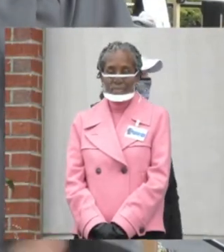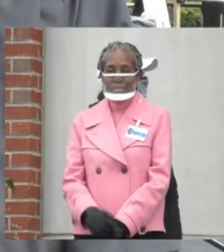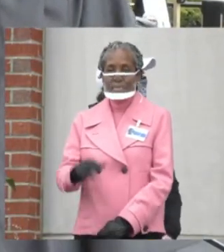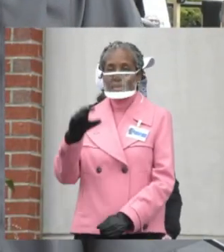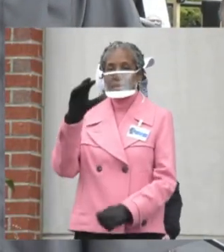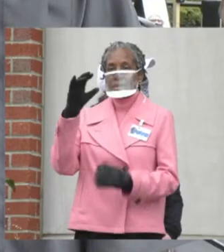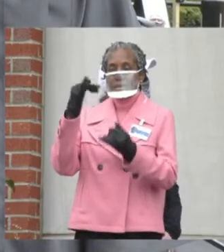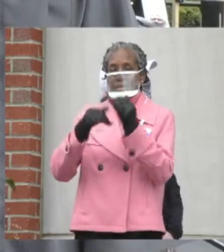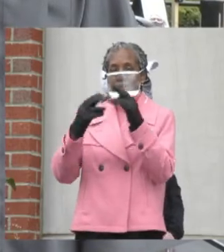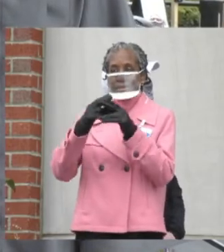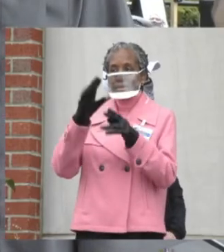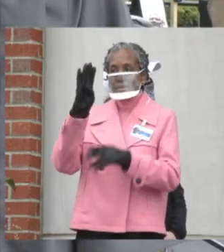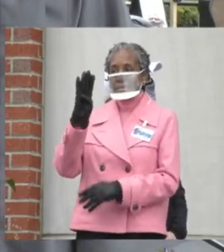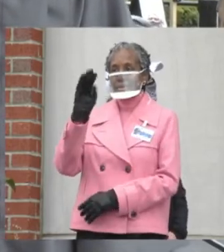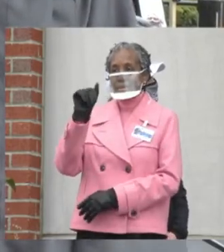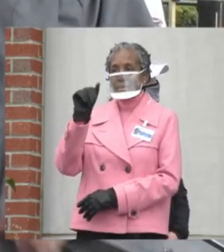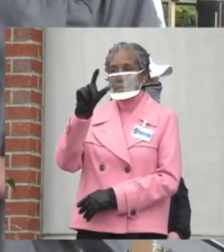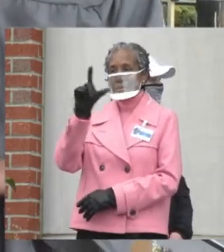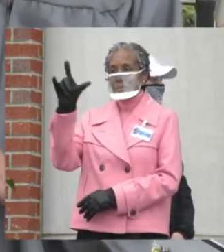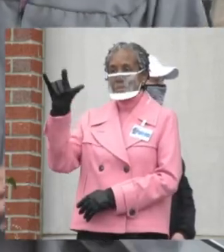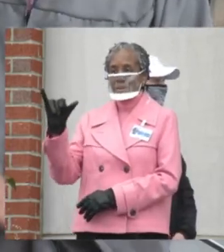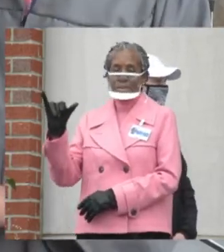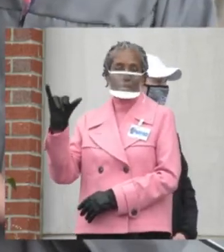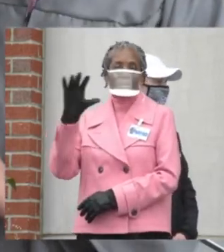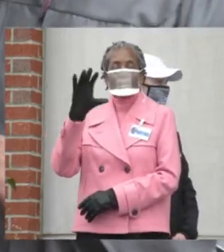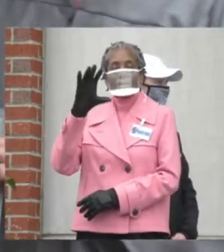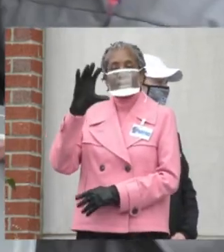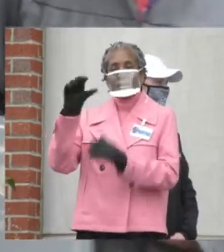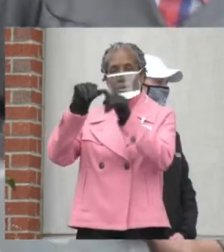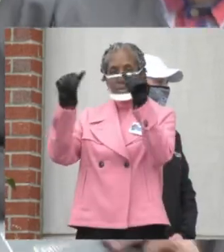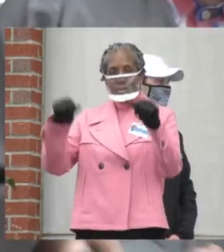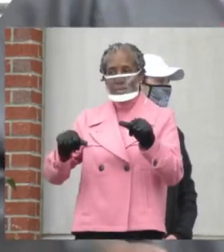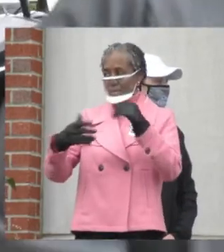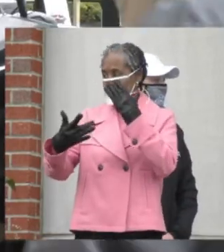Natalie Vail, Architectural Technology.